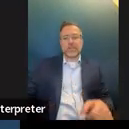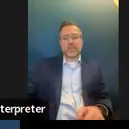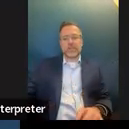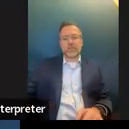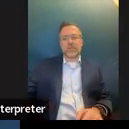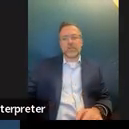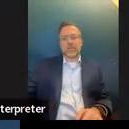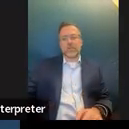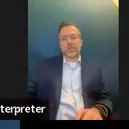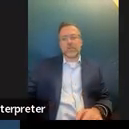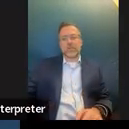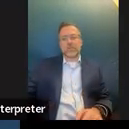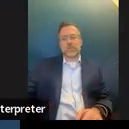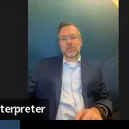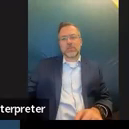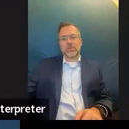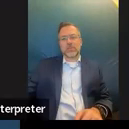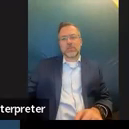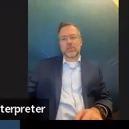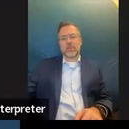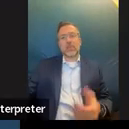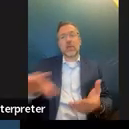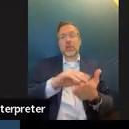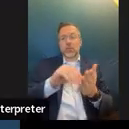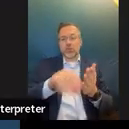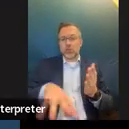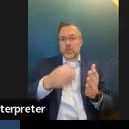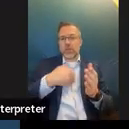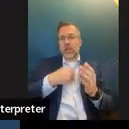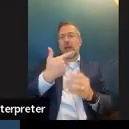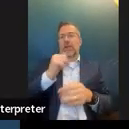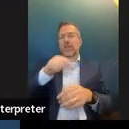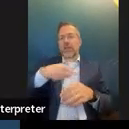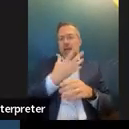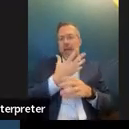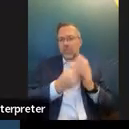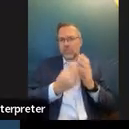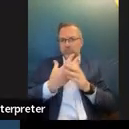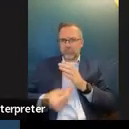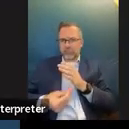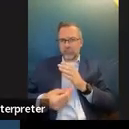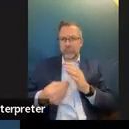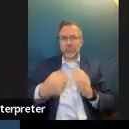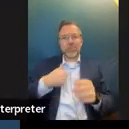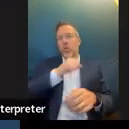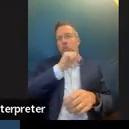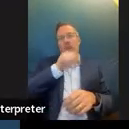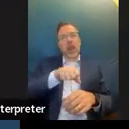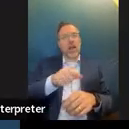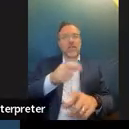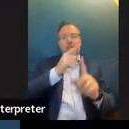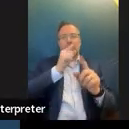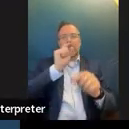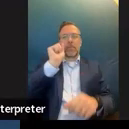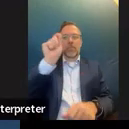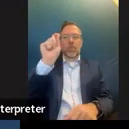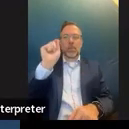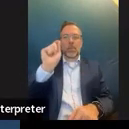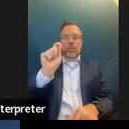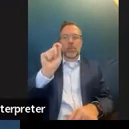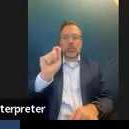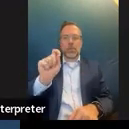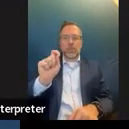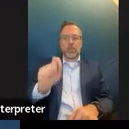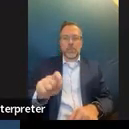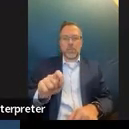This student has two gaps. You could see it has a nice bulleted list there. We love a bulleted list. Student has gaps in